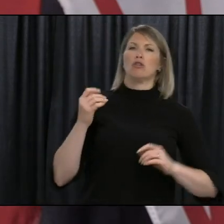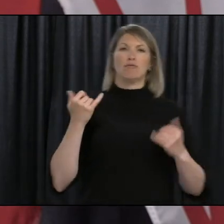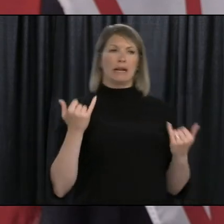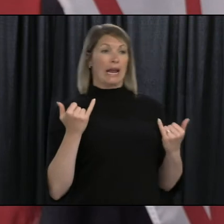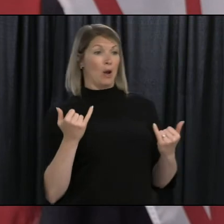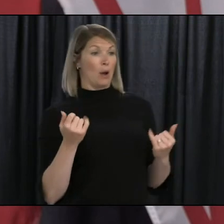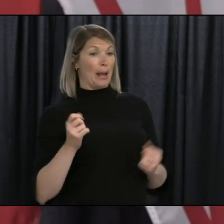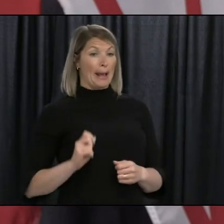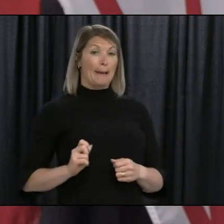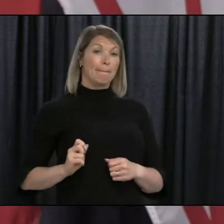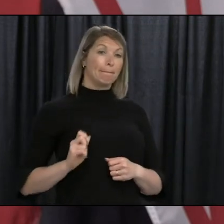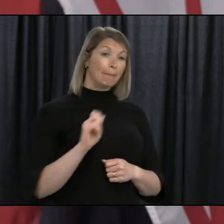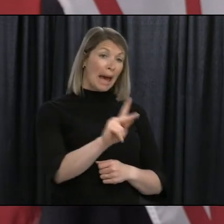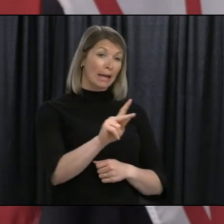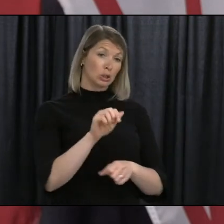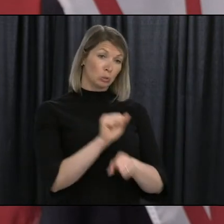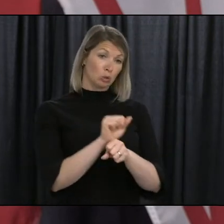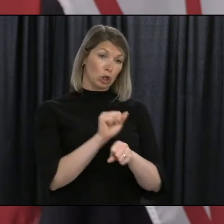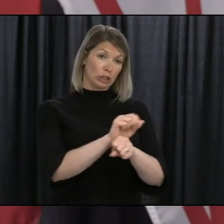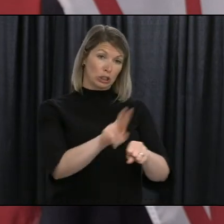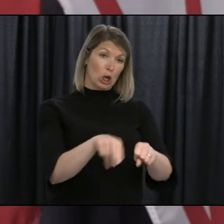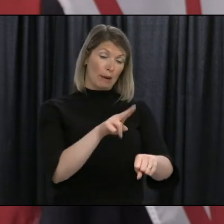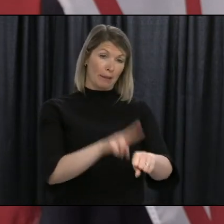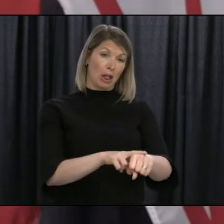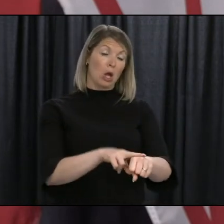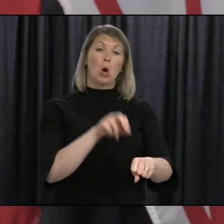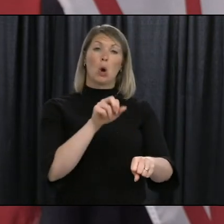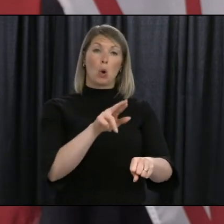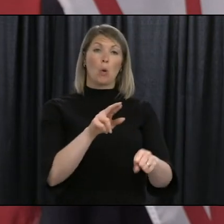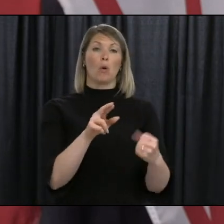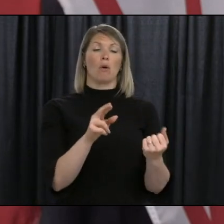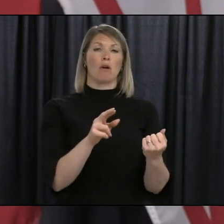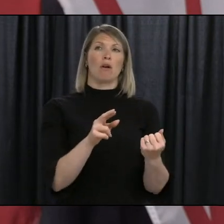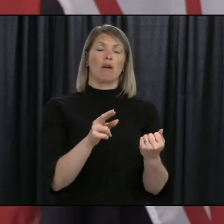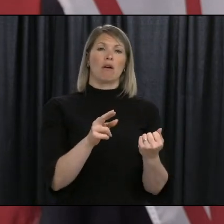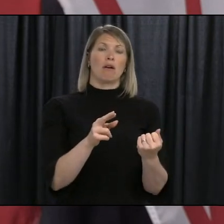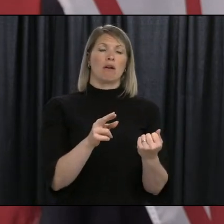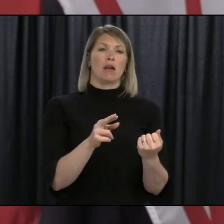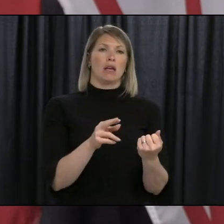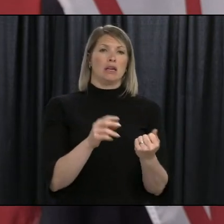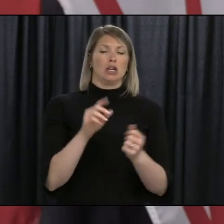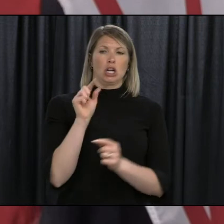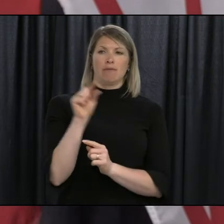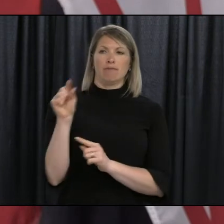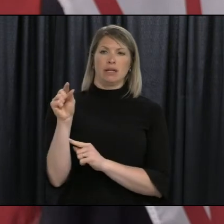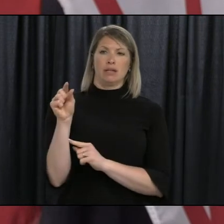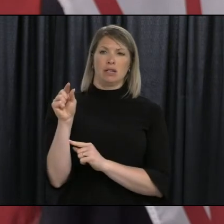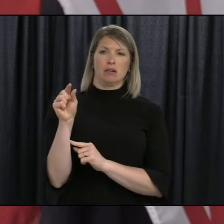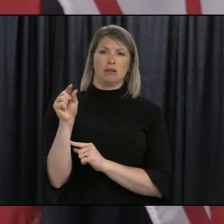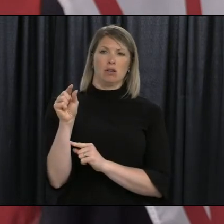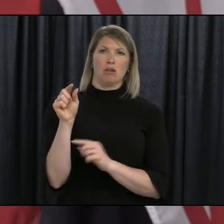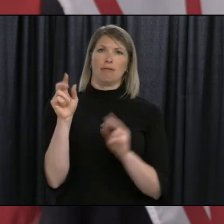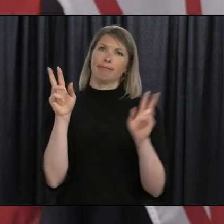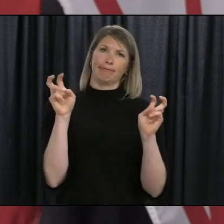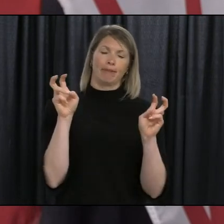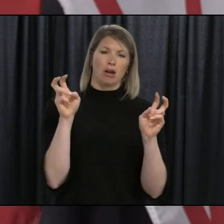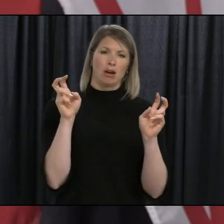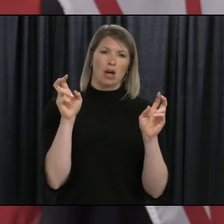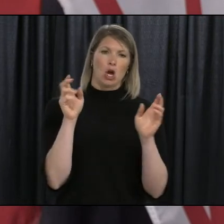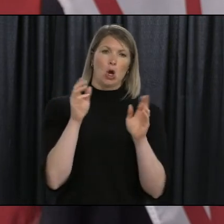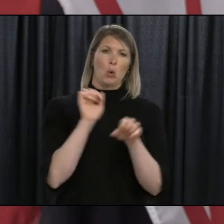back to work as normal, or will government drill down to find out how this we'll call it an unplanned pilot project